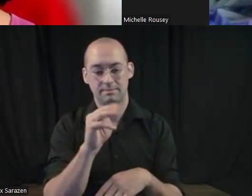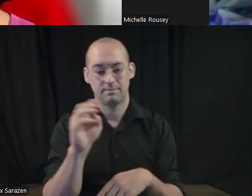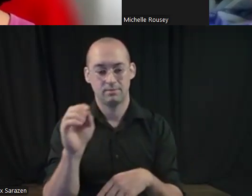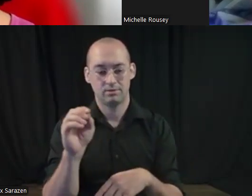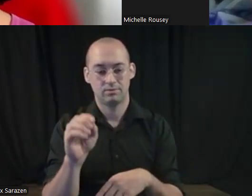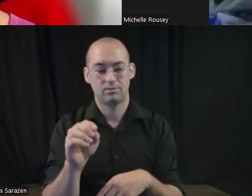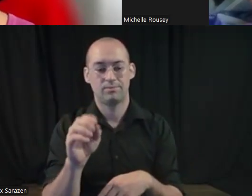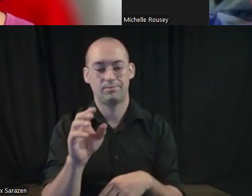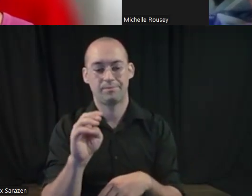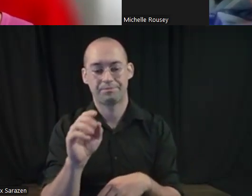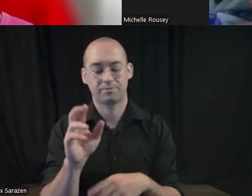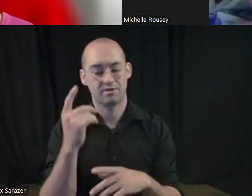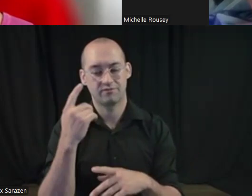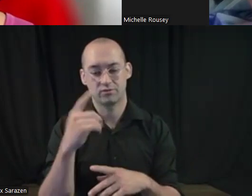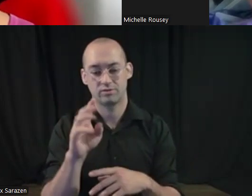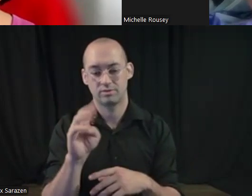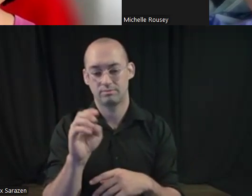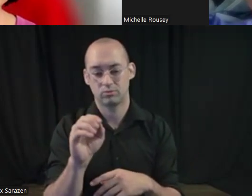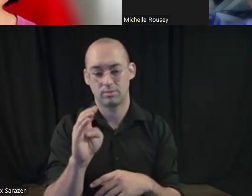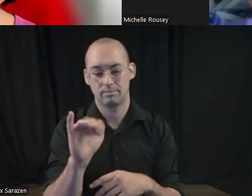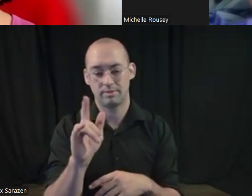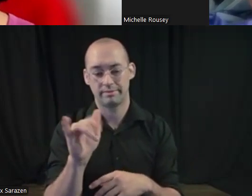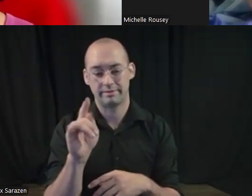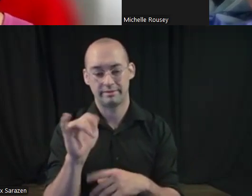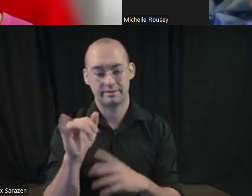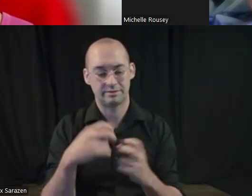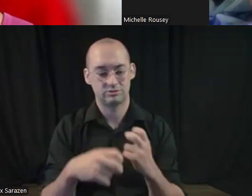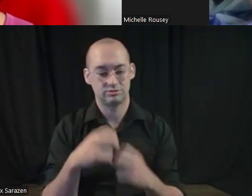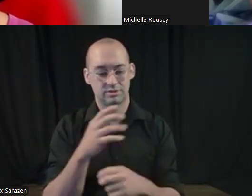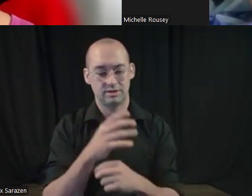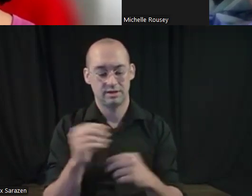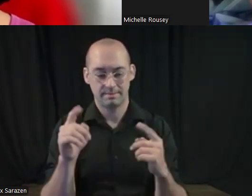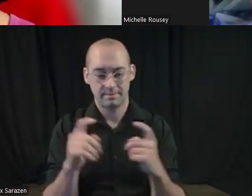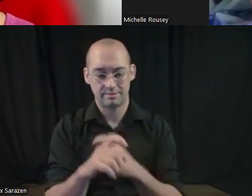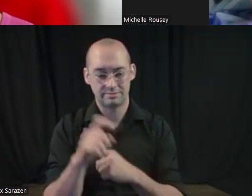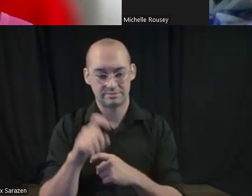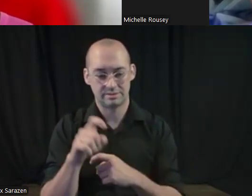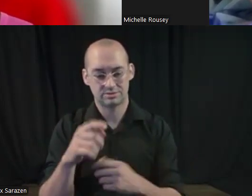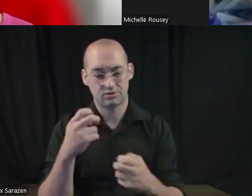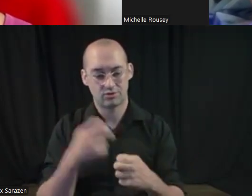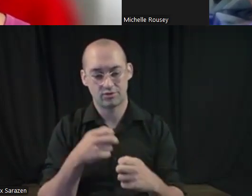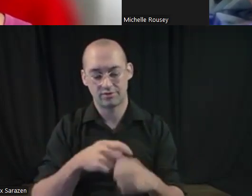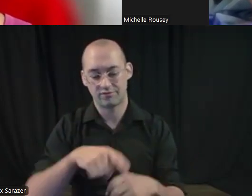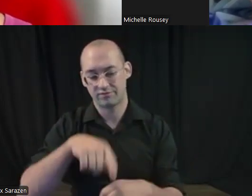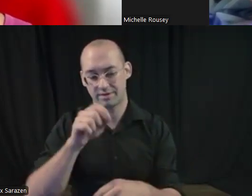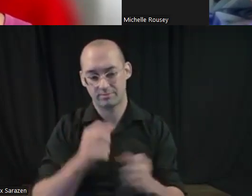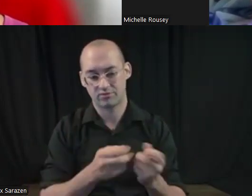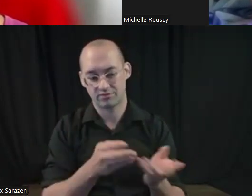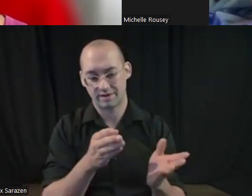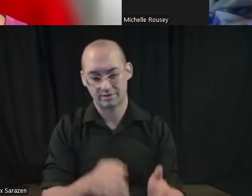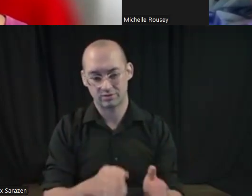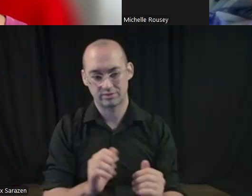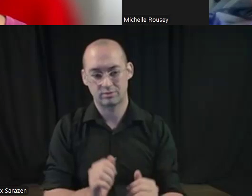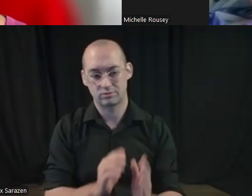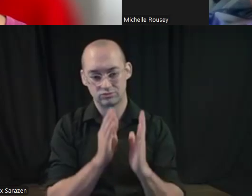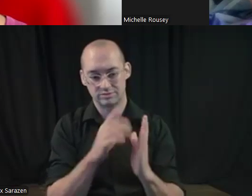of mobility issues and complex needs. It is really difficult to find a provider to address services, let alone have the